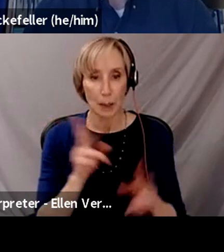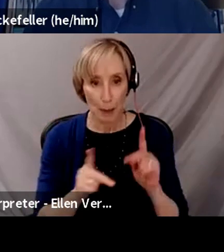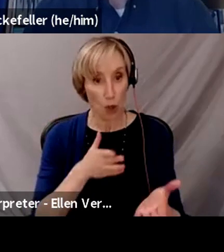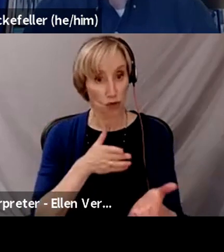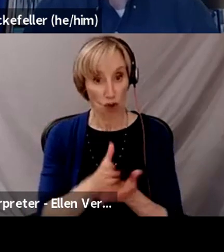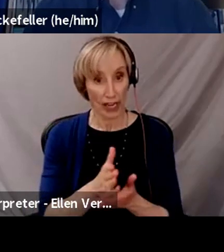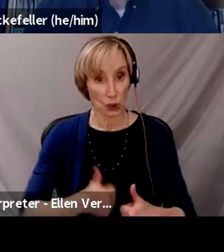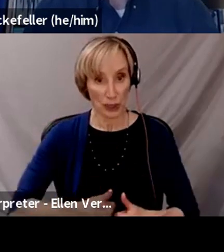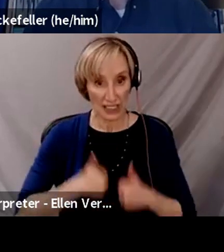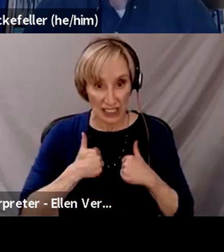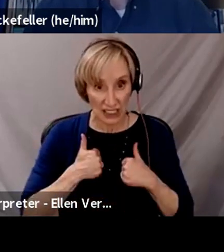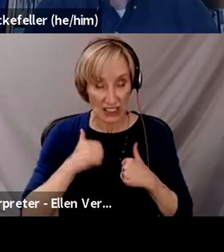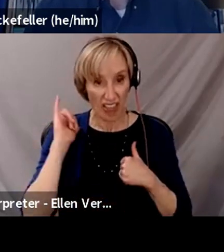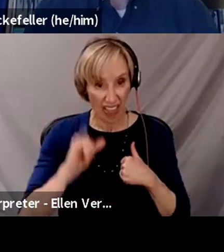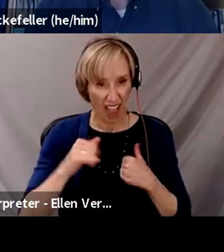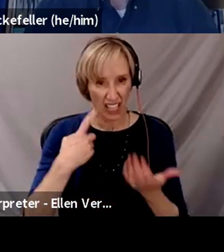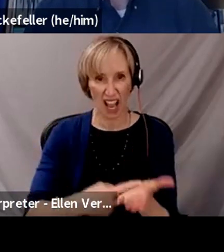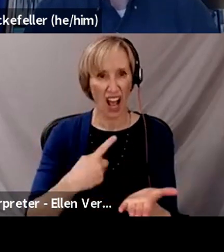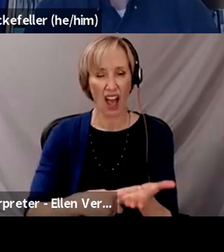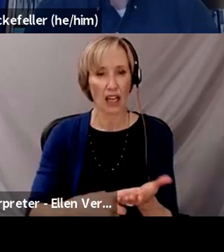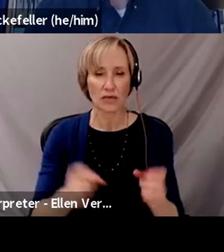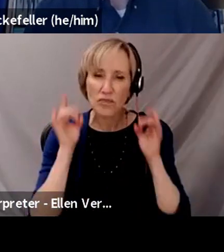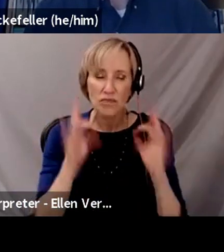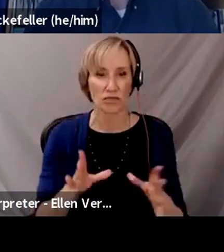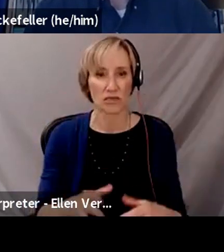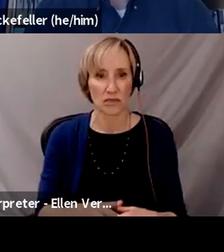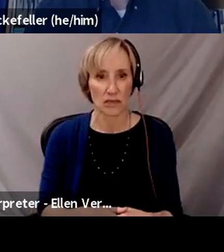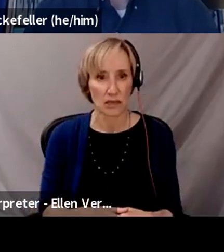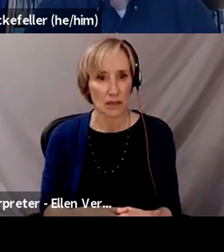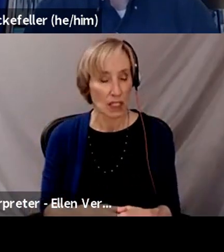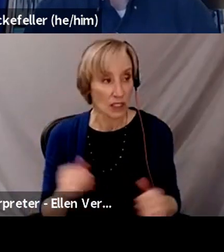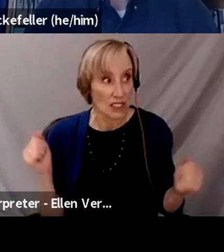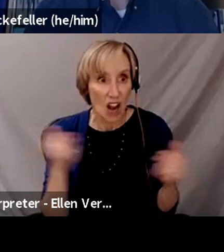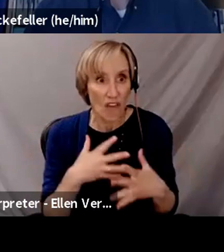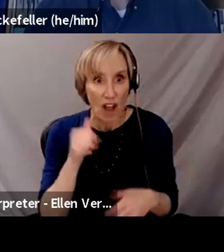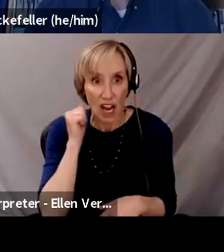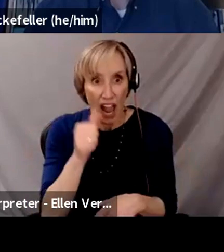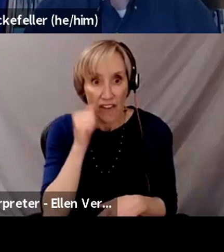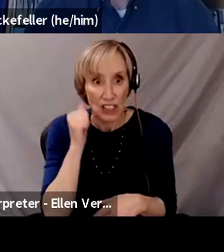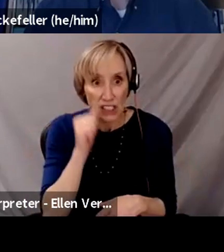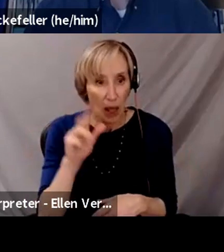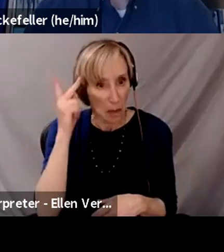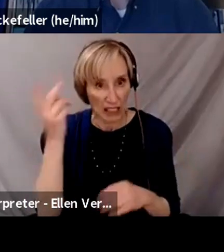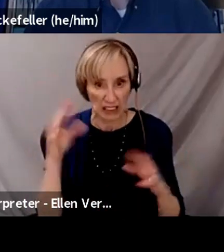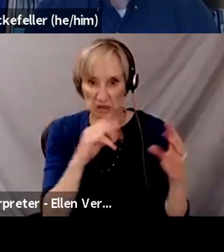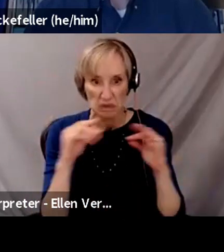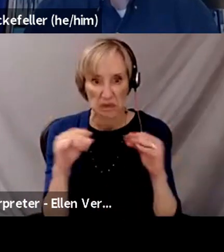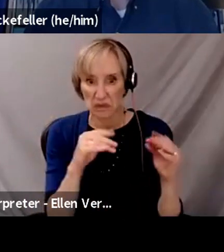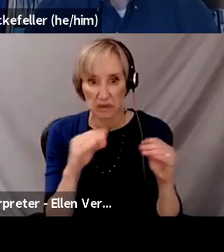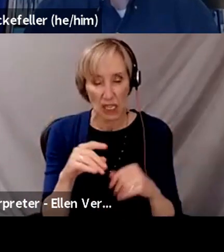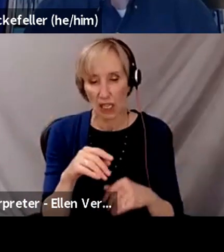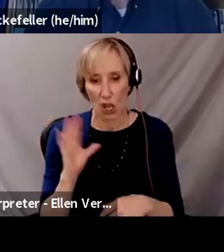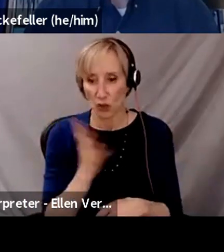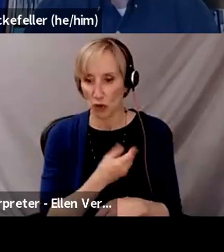political dialogue is something that is constantly terrifying. Every day I'm terrified to look and see